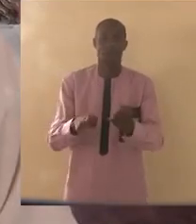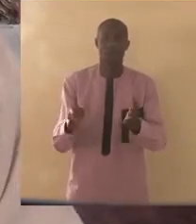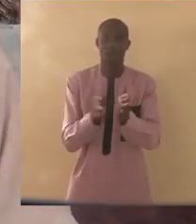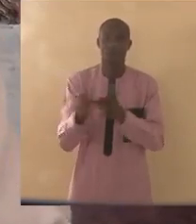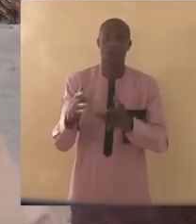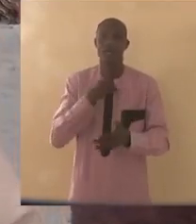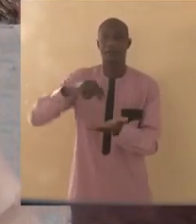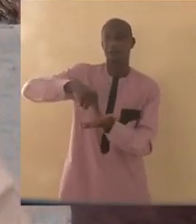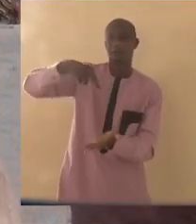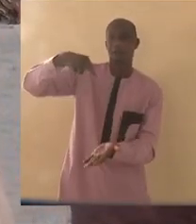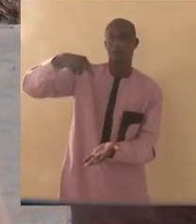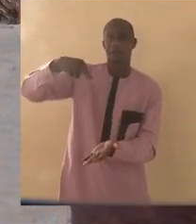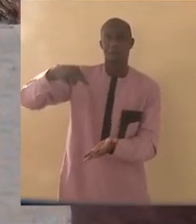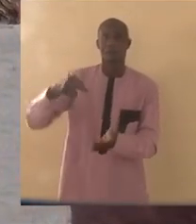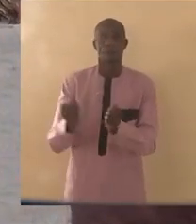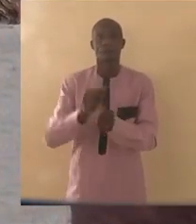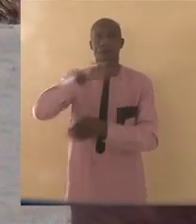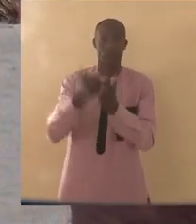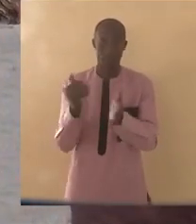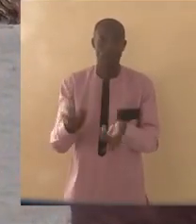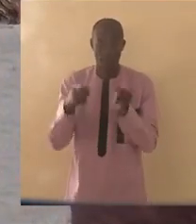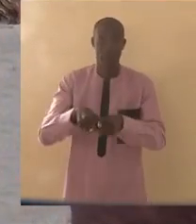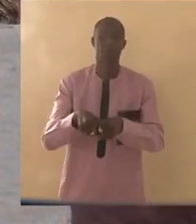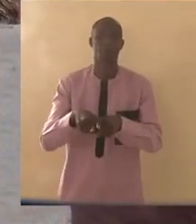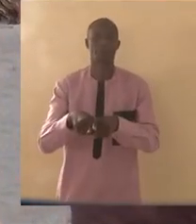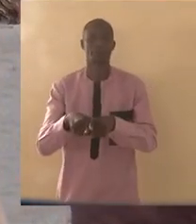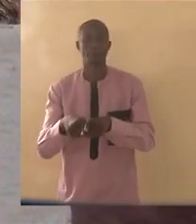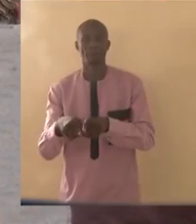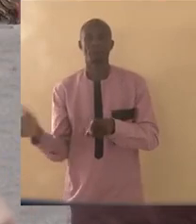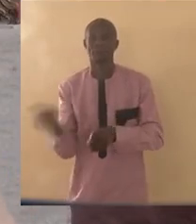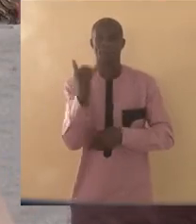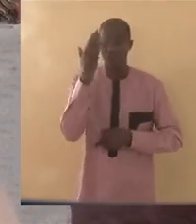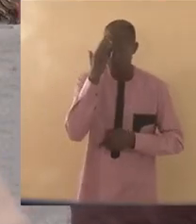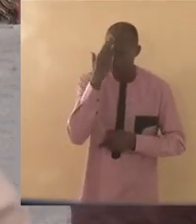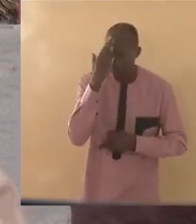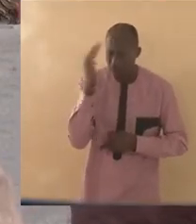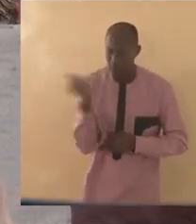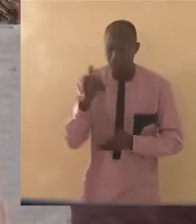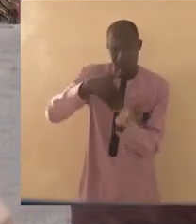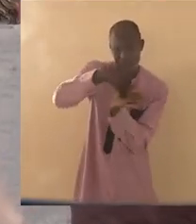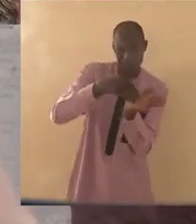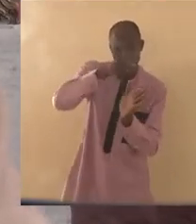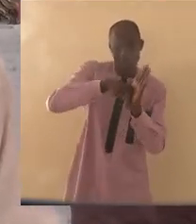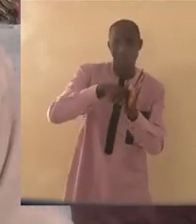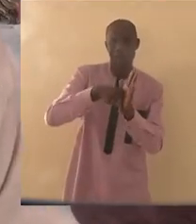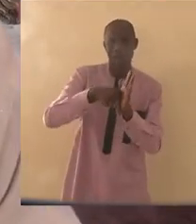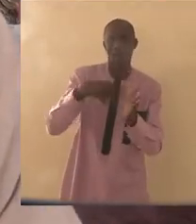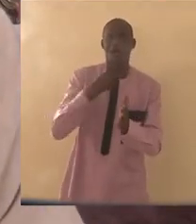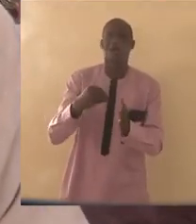of Jesus and his resurrection. With all that happened around the death of Jesus, they realized their weakness